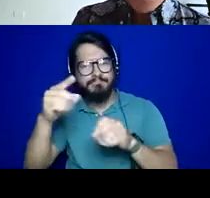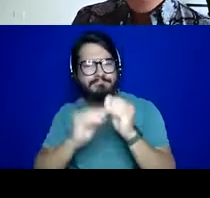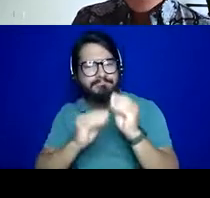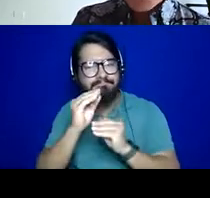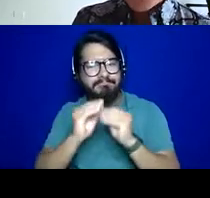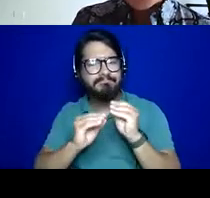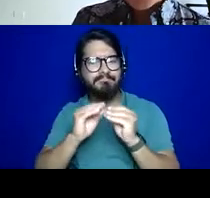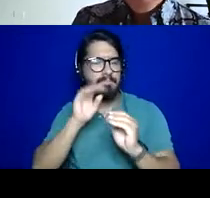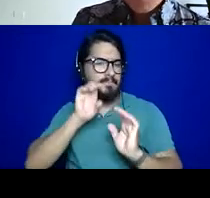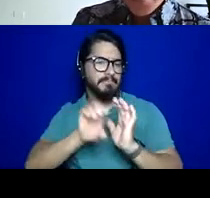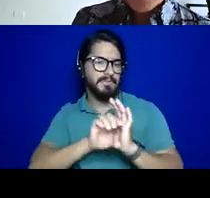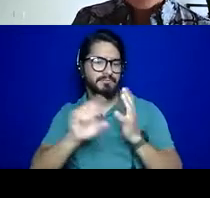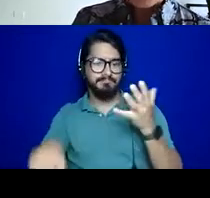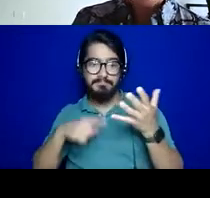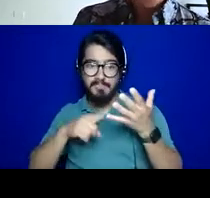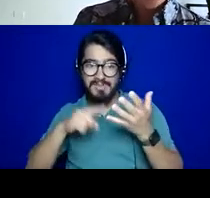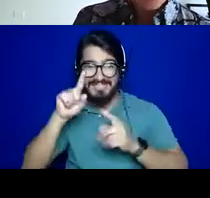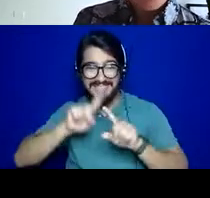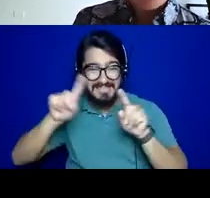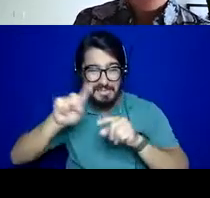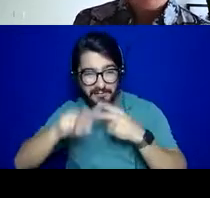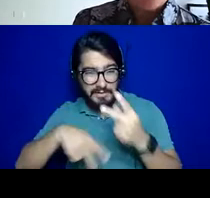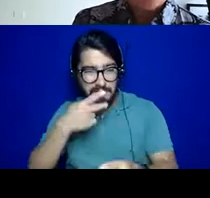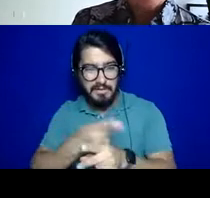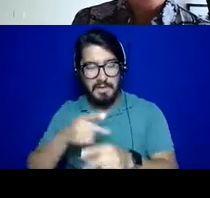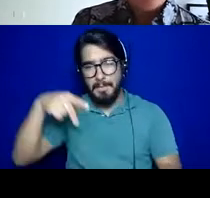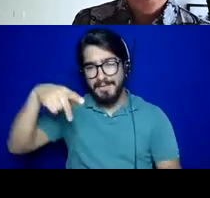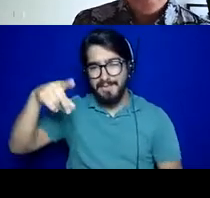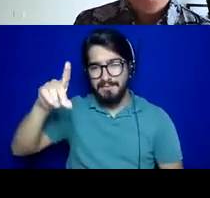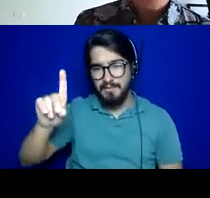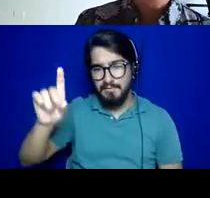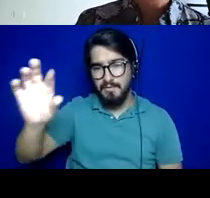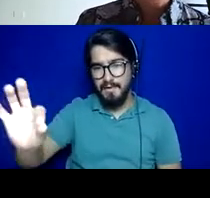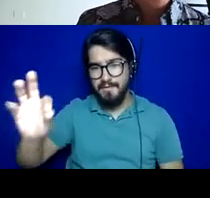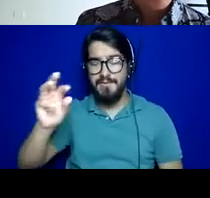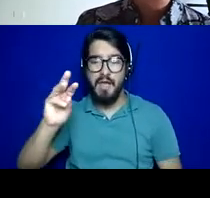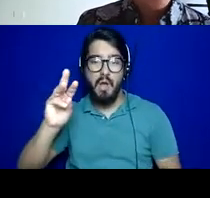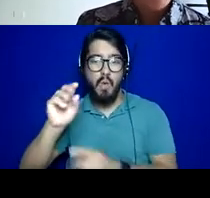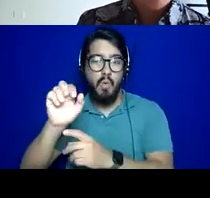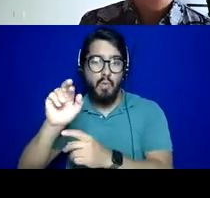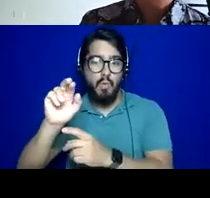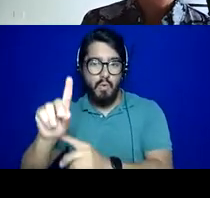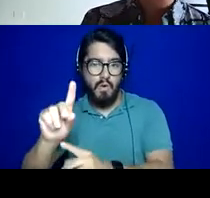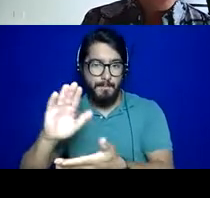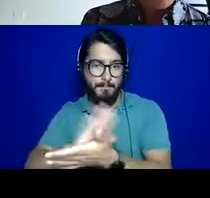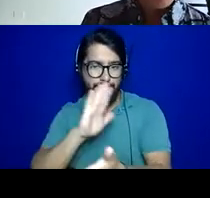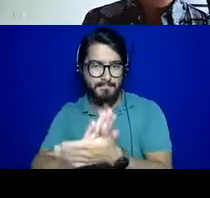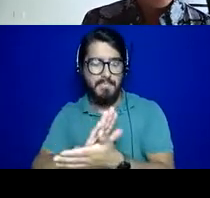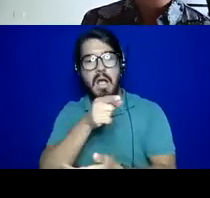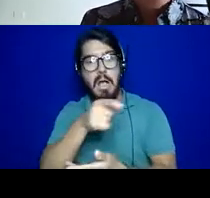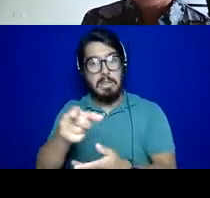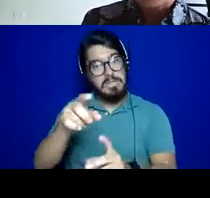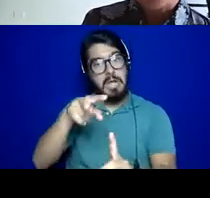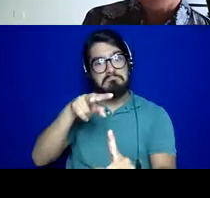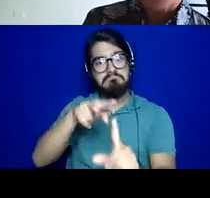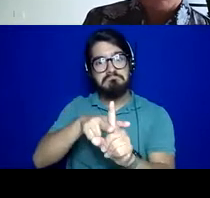For files of different types, like PDFs and Word documents, those applications also will let you